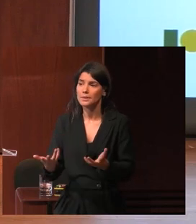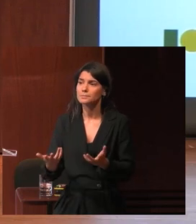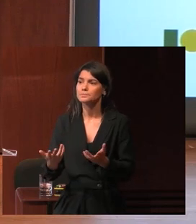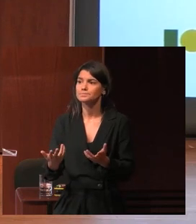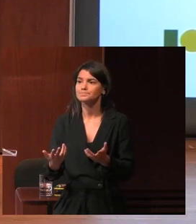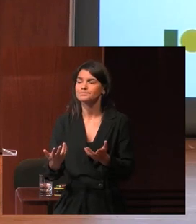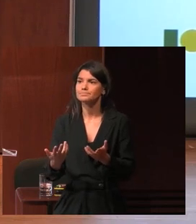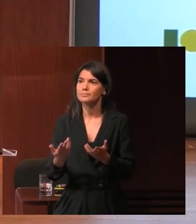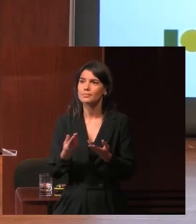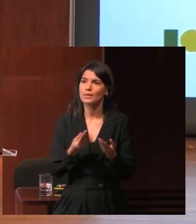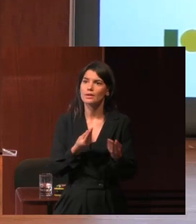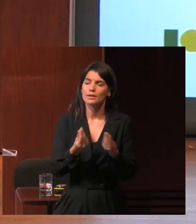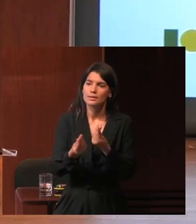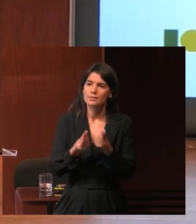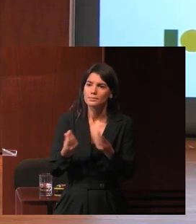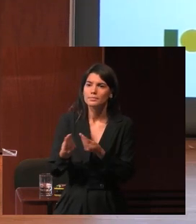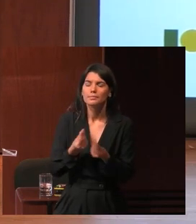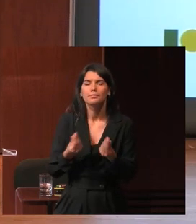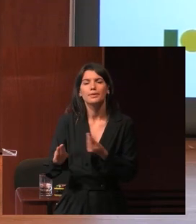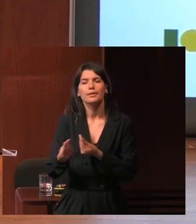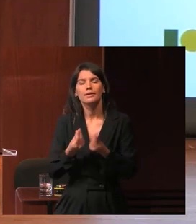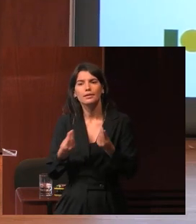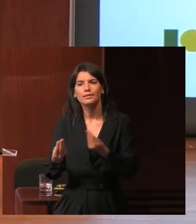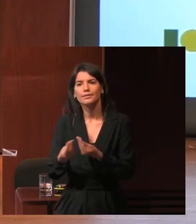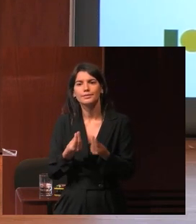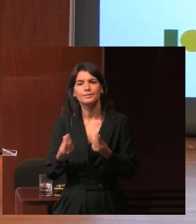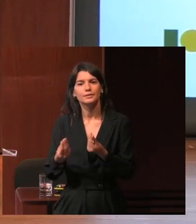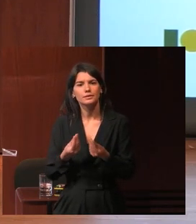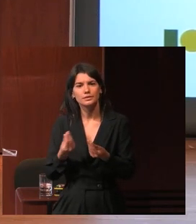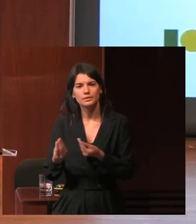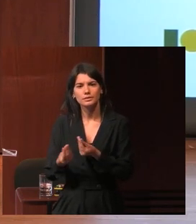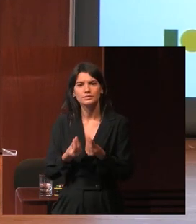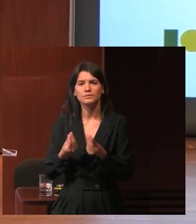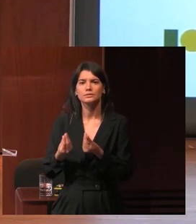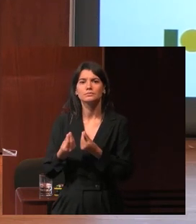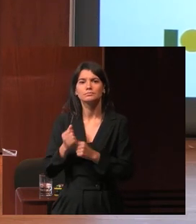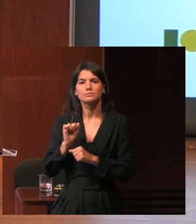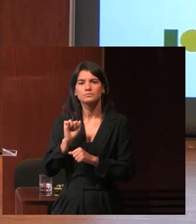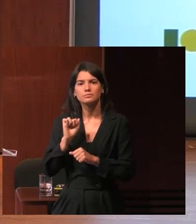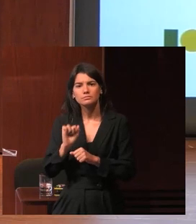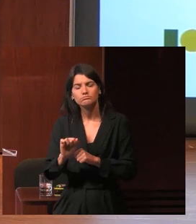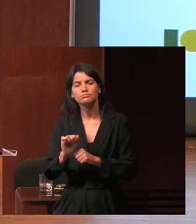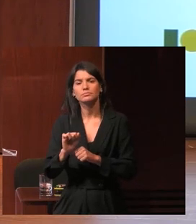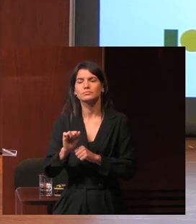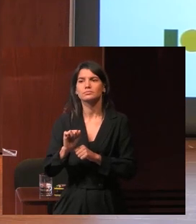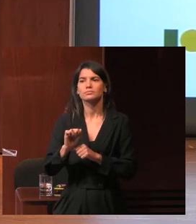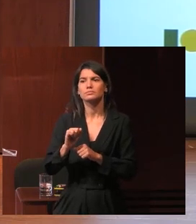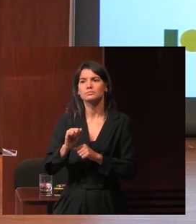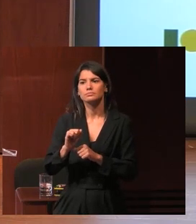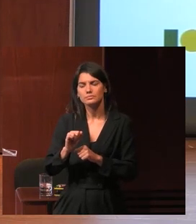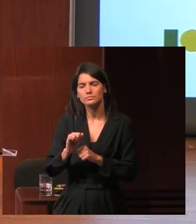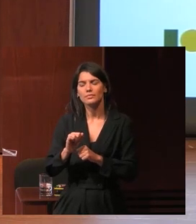to become a long life learner. That is also important. It